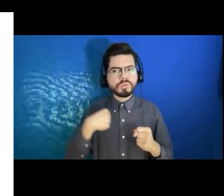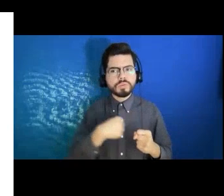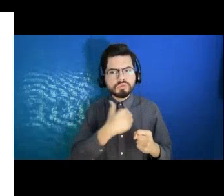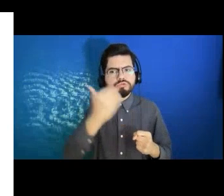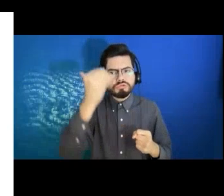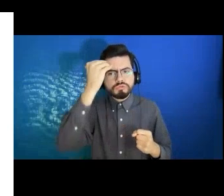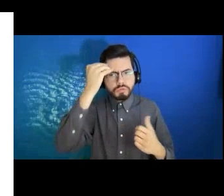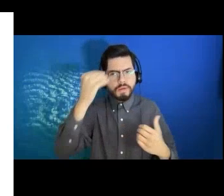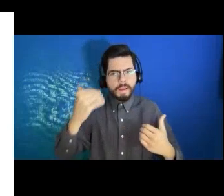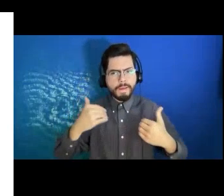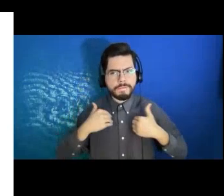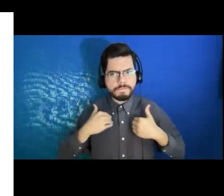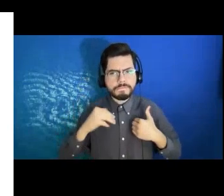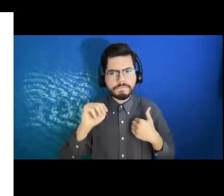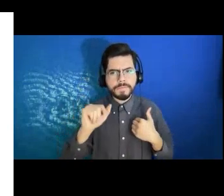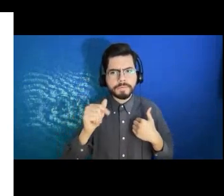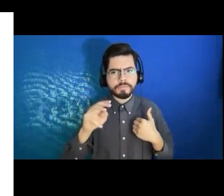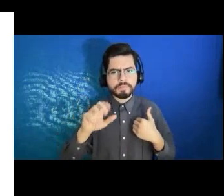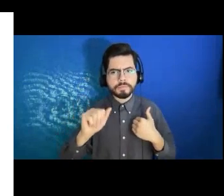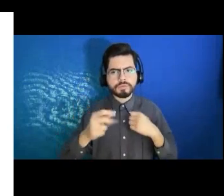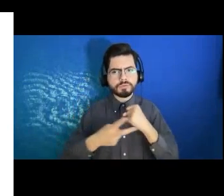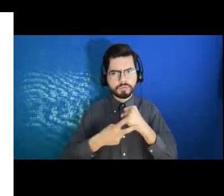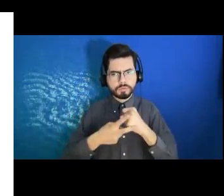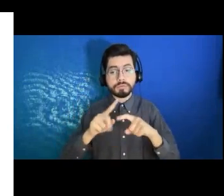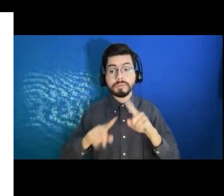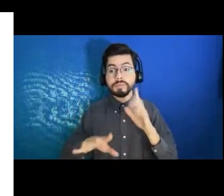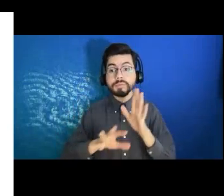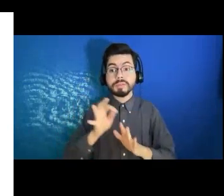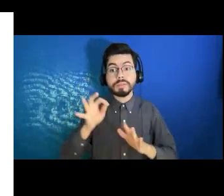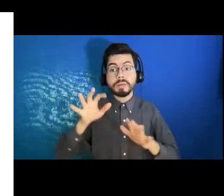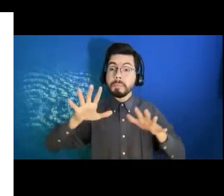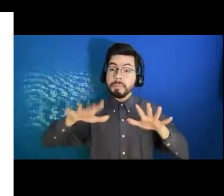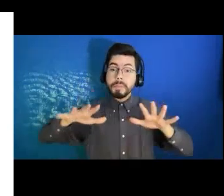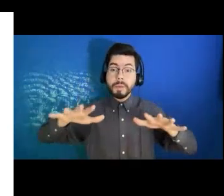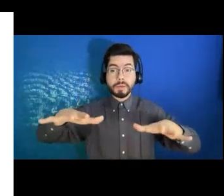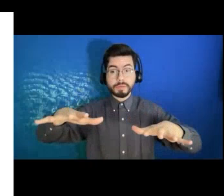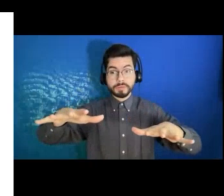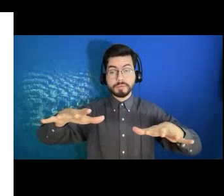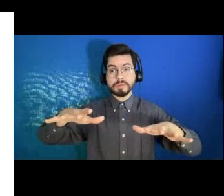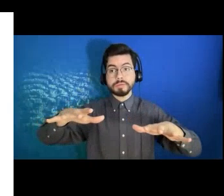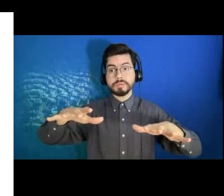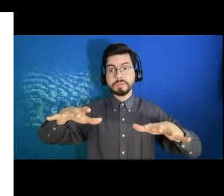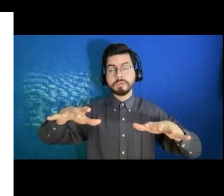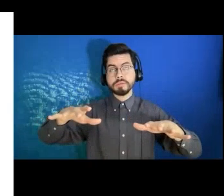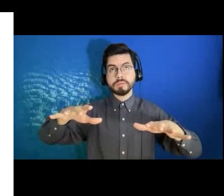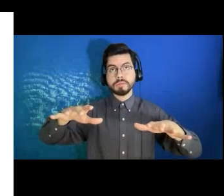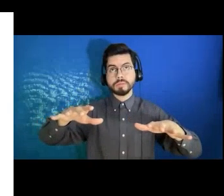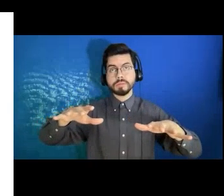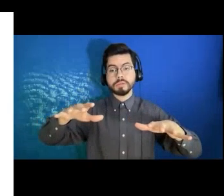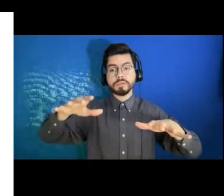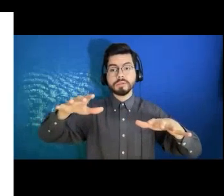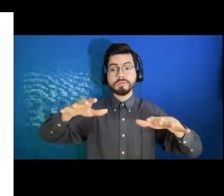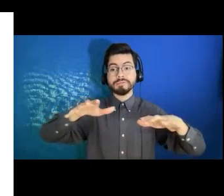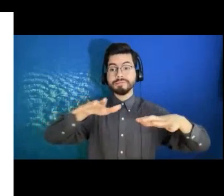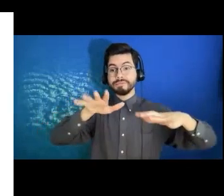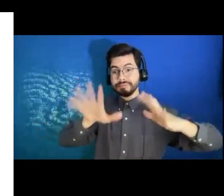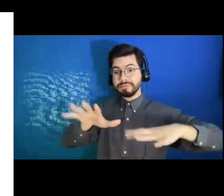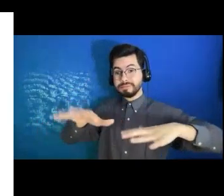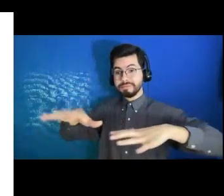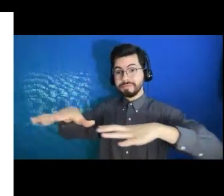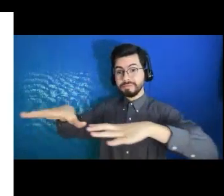what we found is that seismic waves traveling horizontally through the magma reservoir went